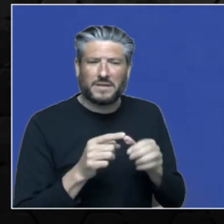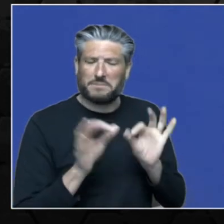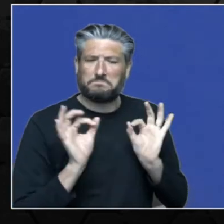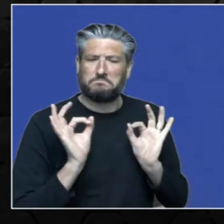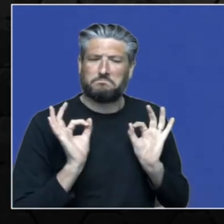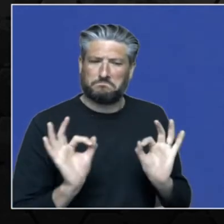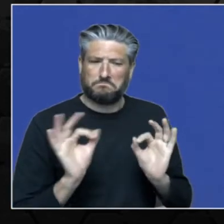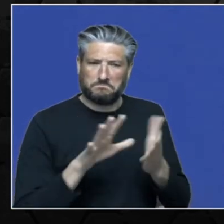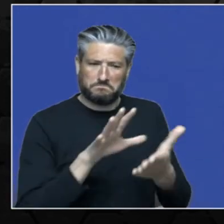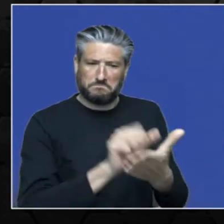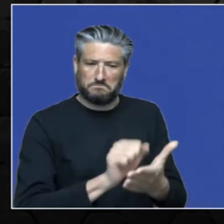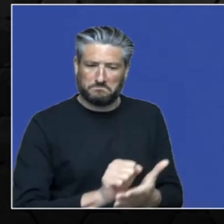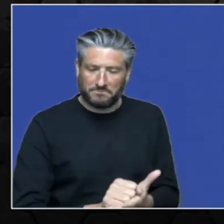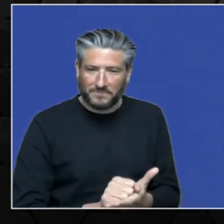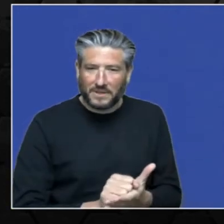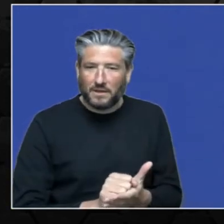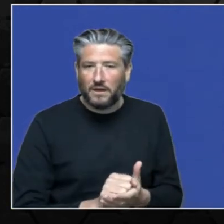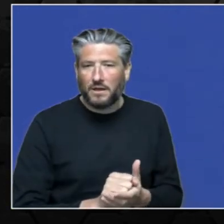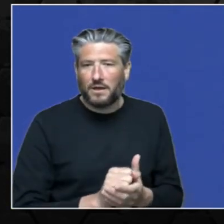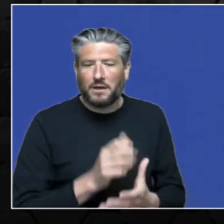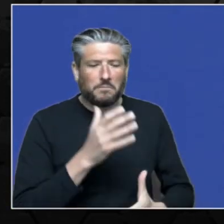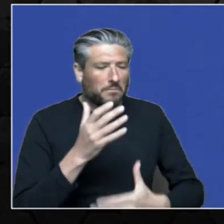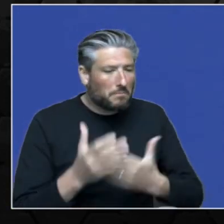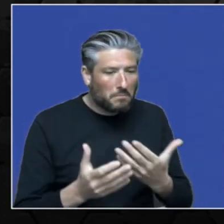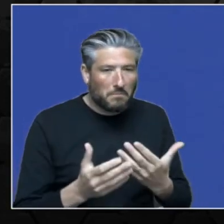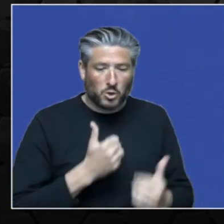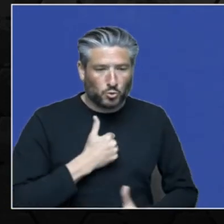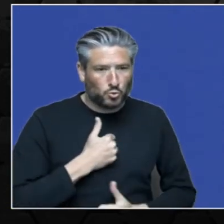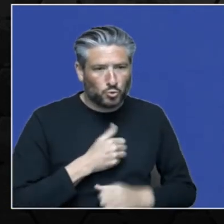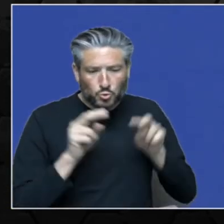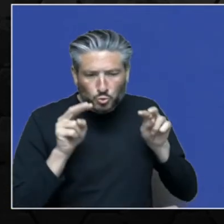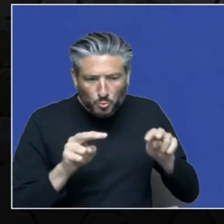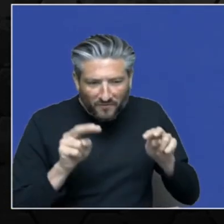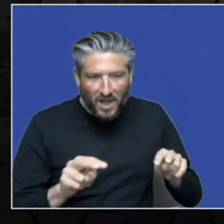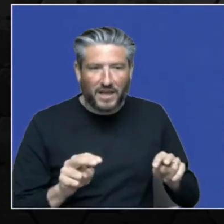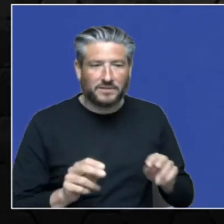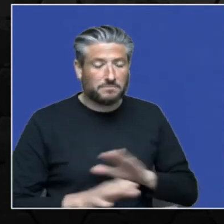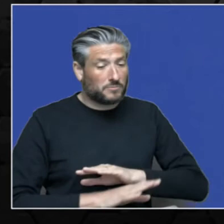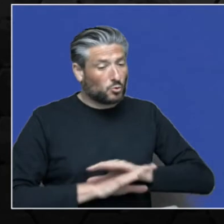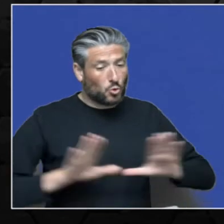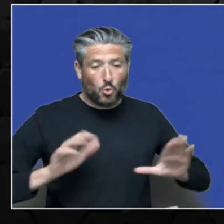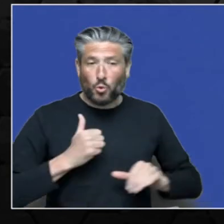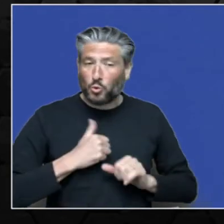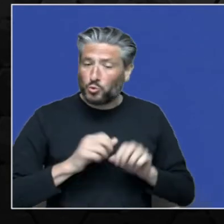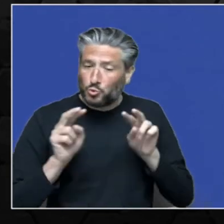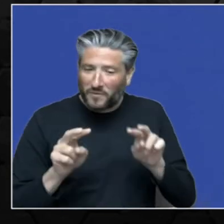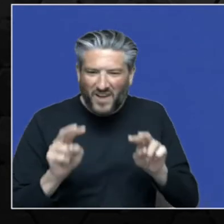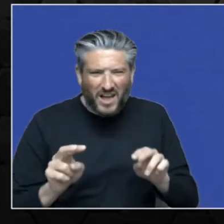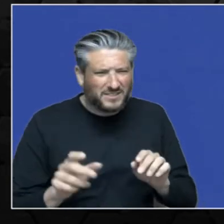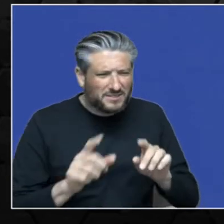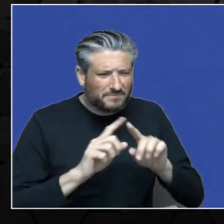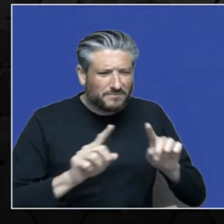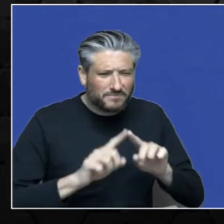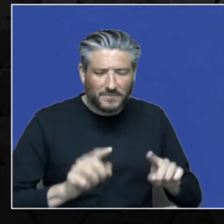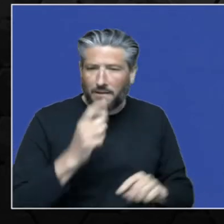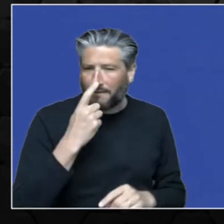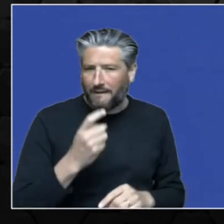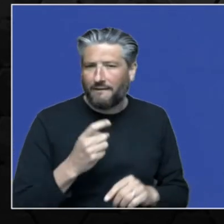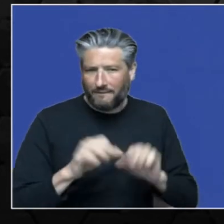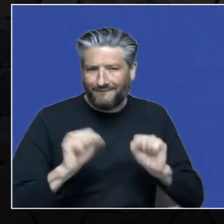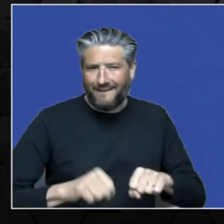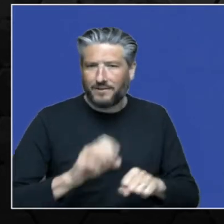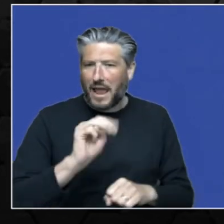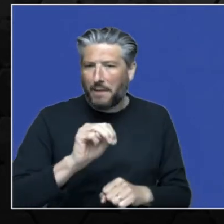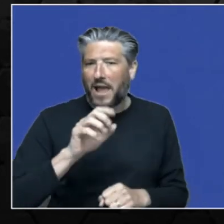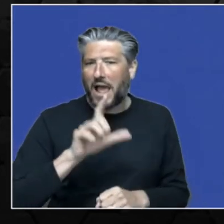about supervised and unsupervised models in machine learning in his session.